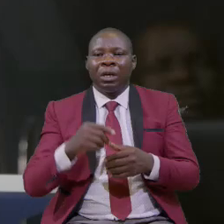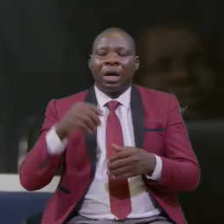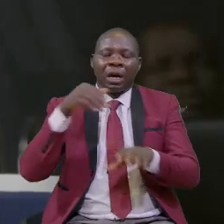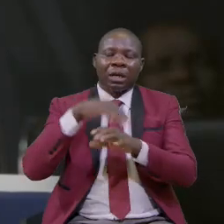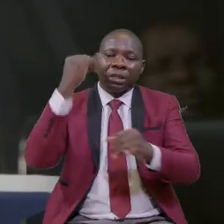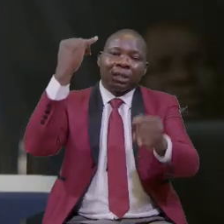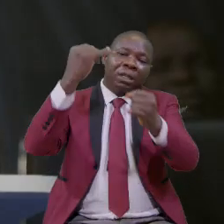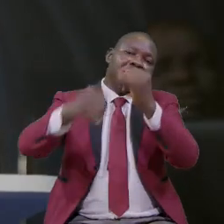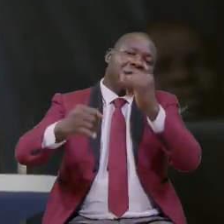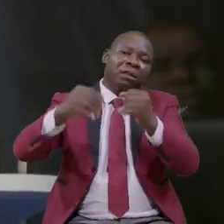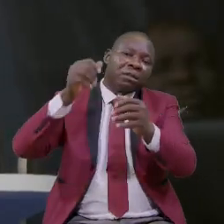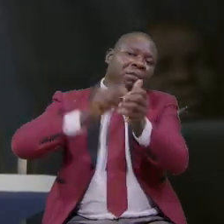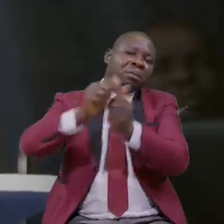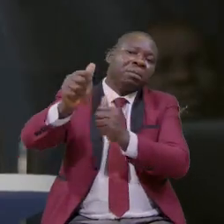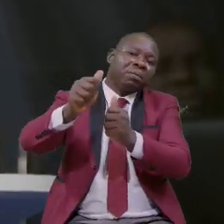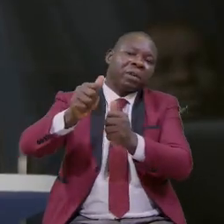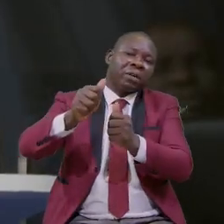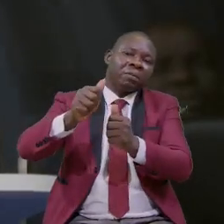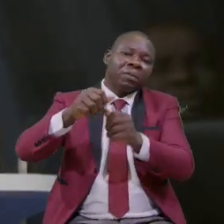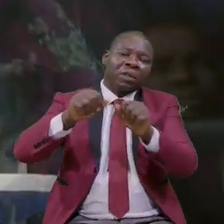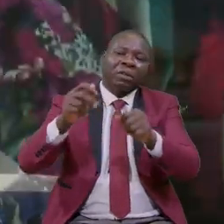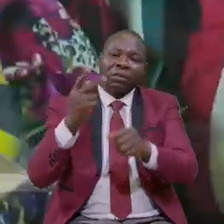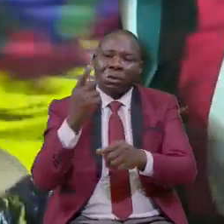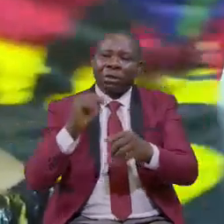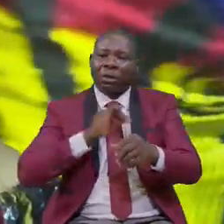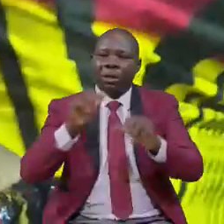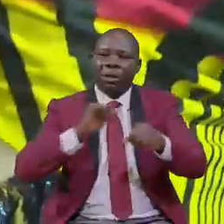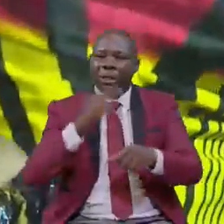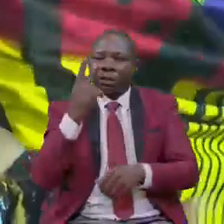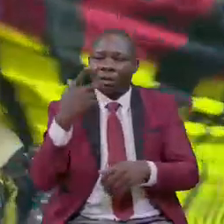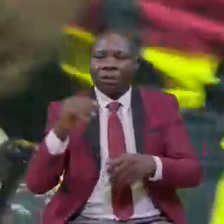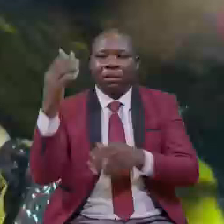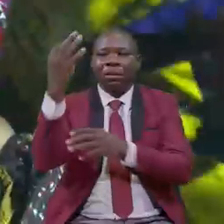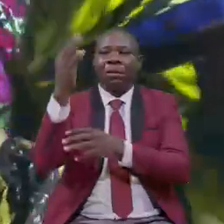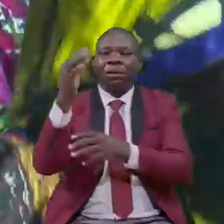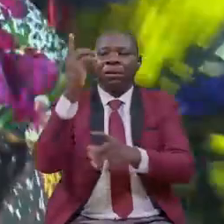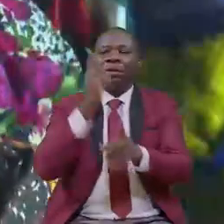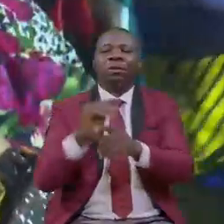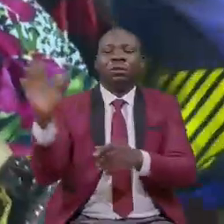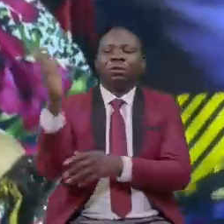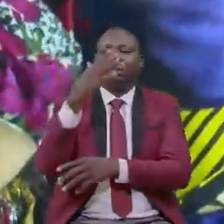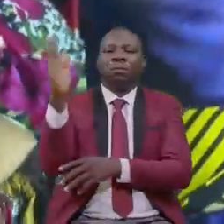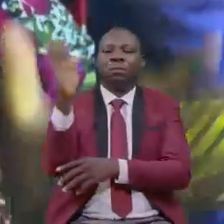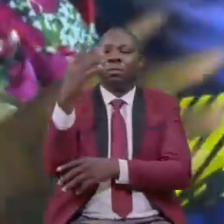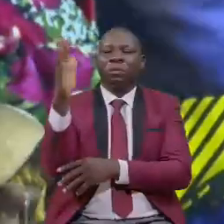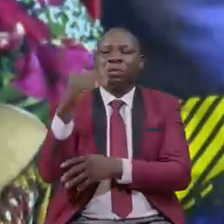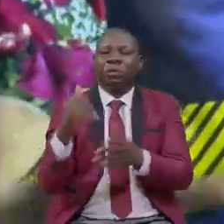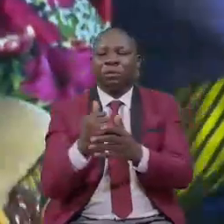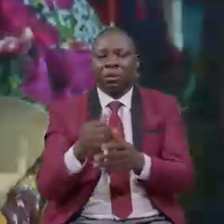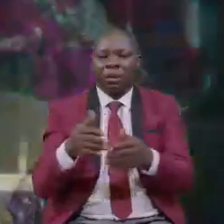extreme. Can you raise the flag? Just wave it. Let's do that